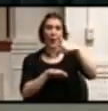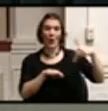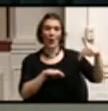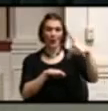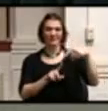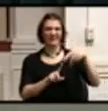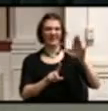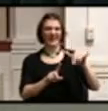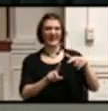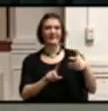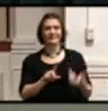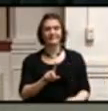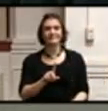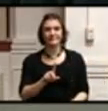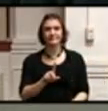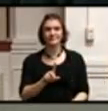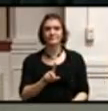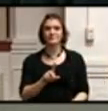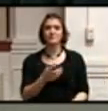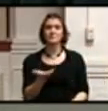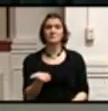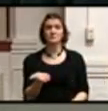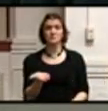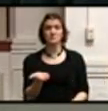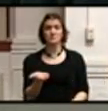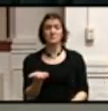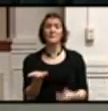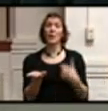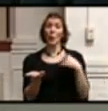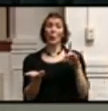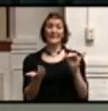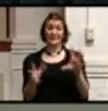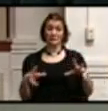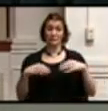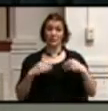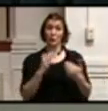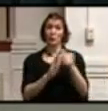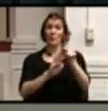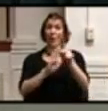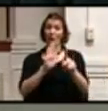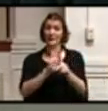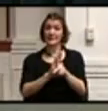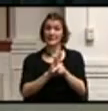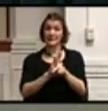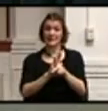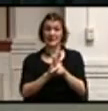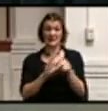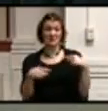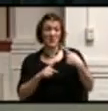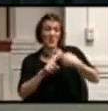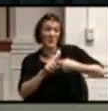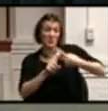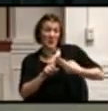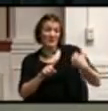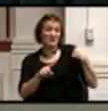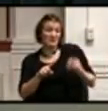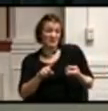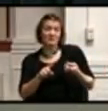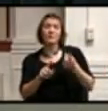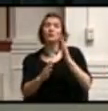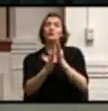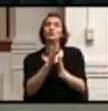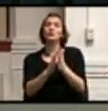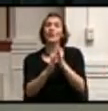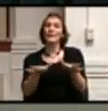traffic-related issues. I think that we adopted a policy over the course of the last couple of months, a traffic